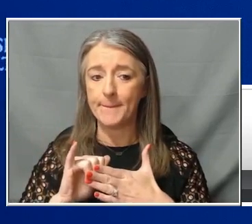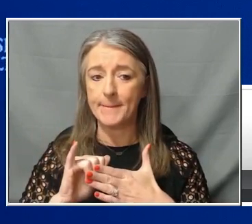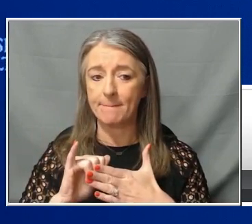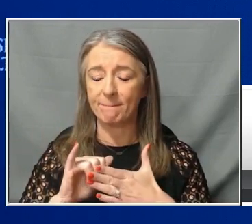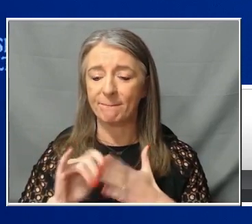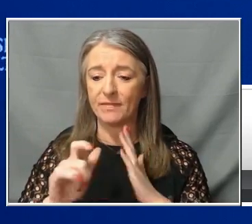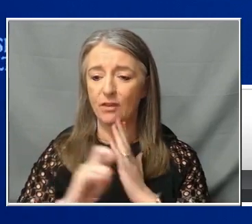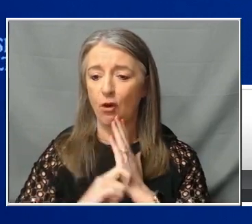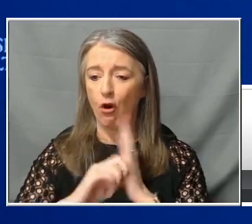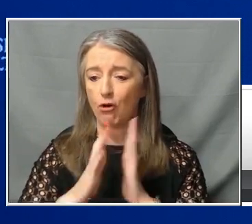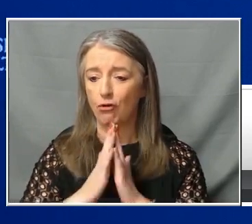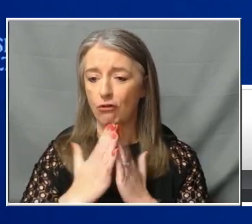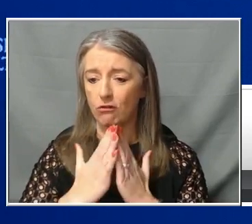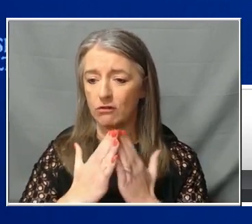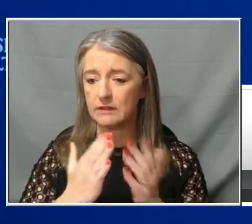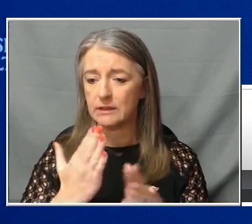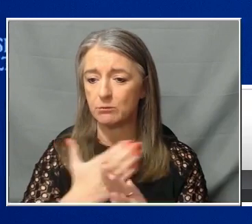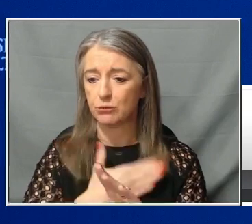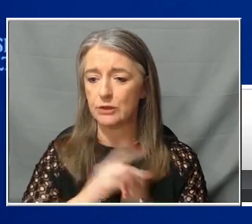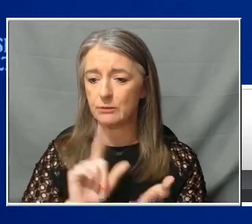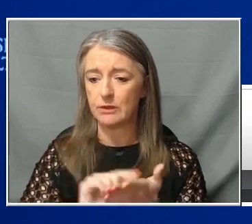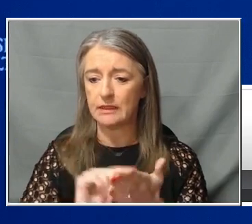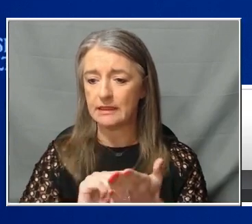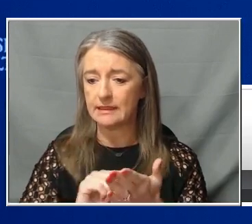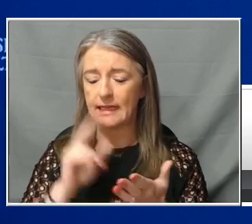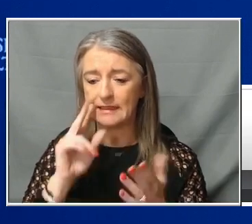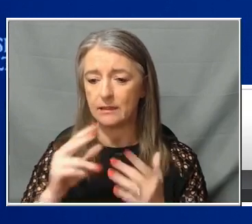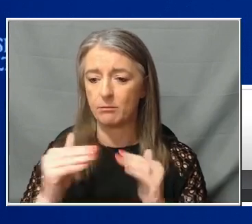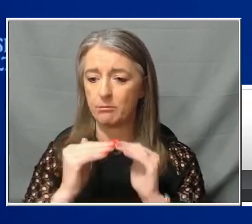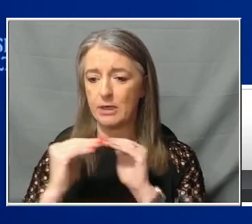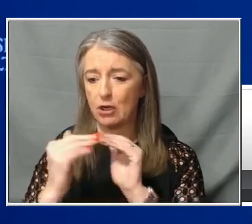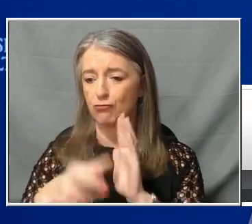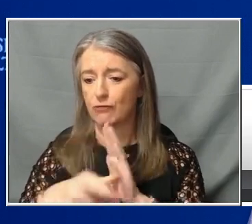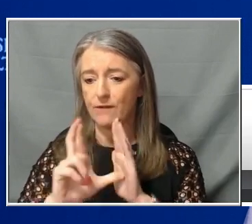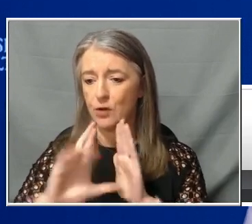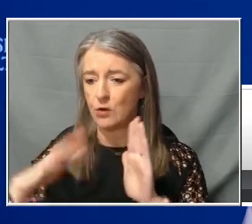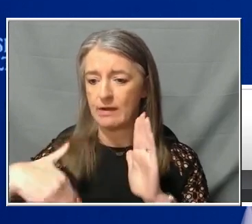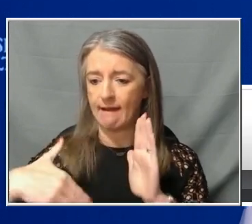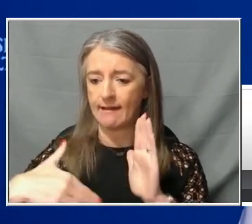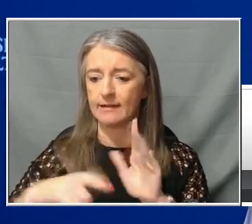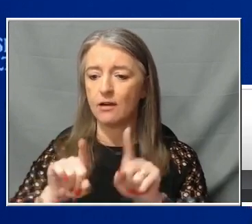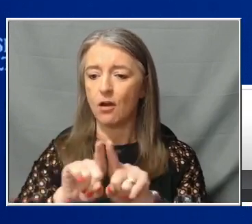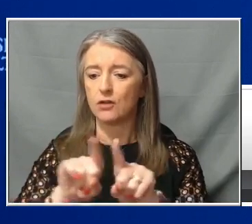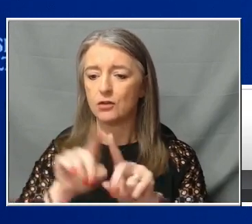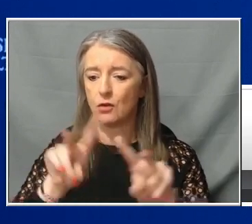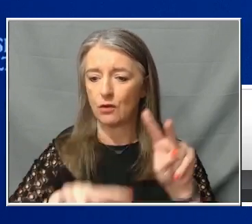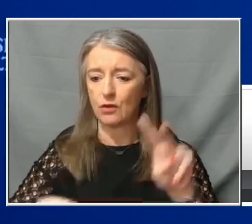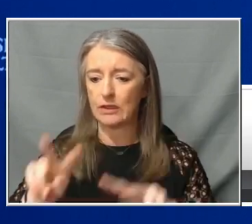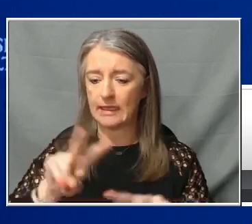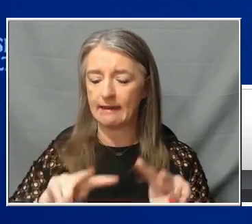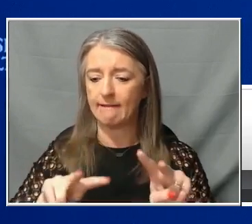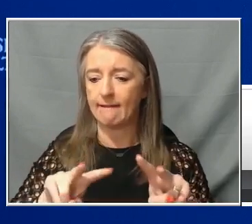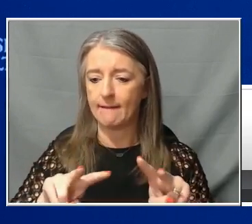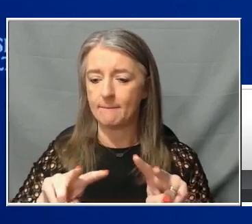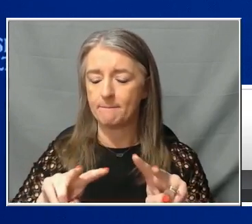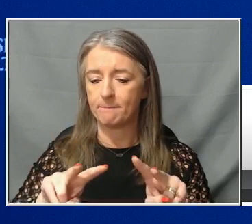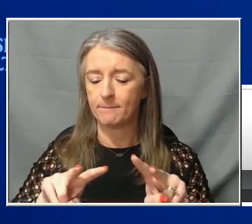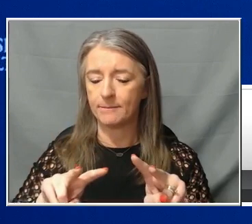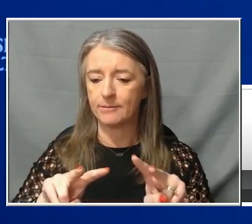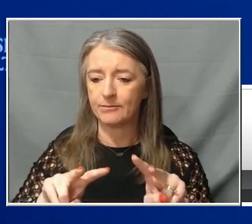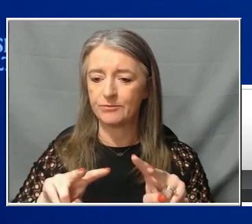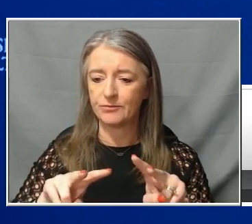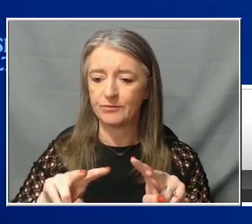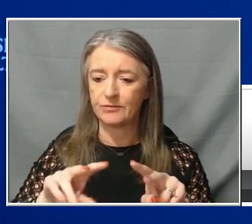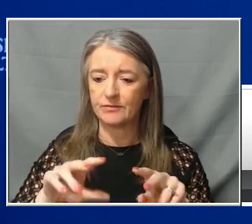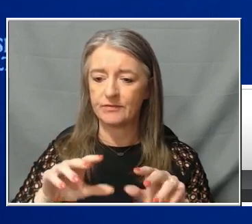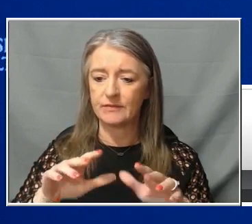article is a preprint, so it hasn't been peer-reviewed just yet. They are also looking at just the cycle thresholds